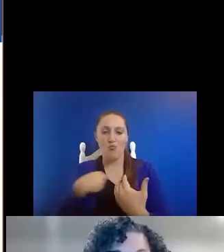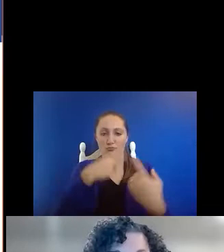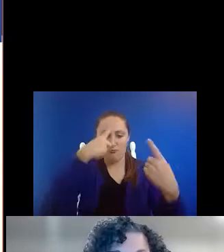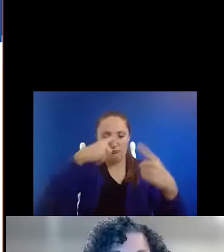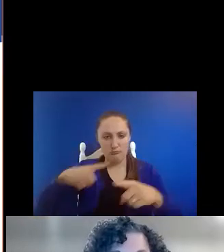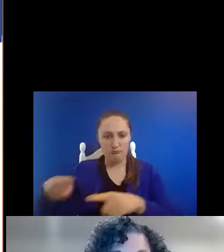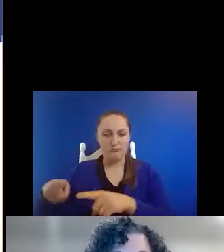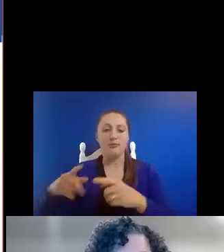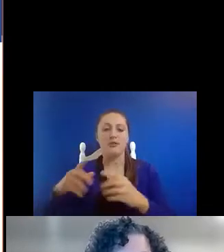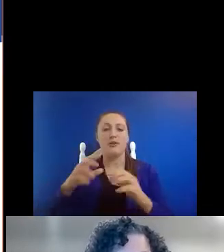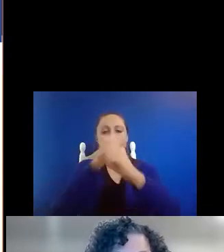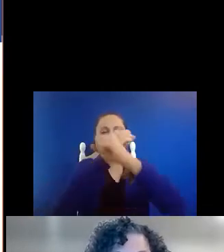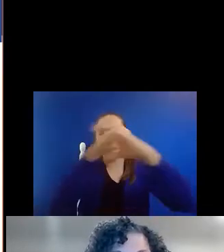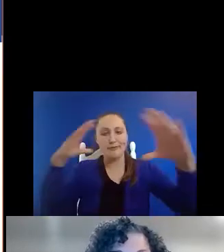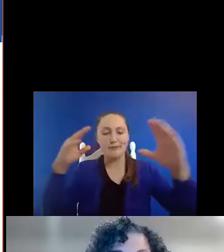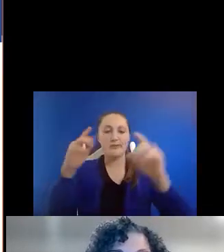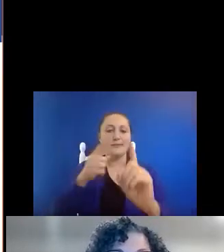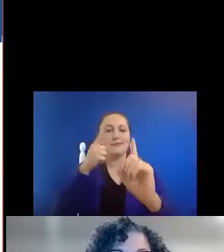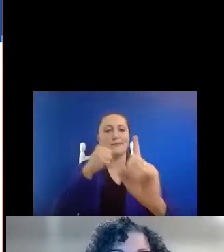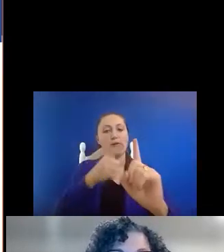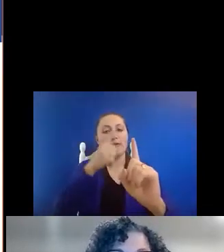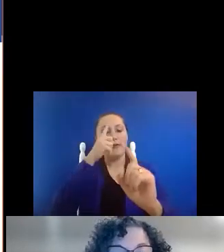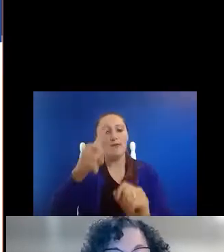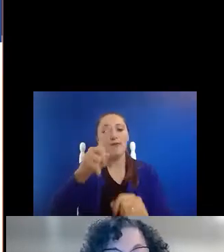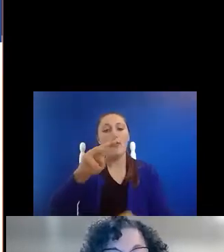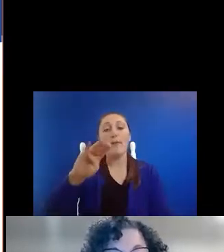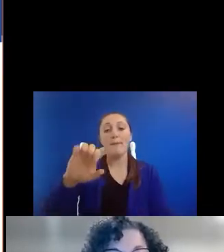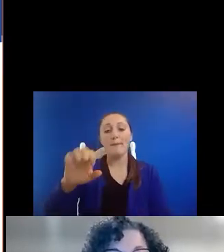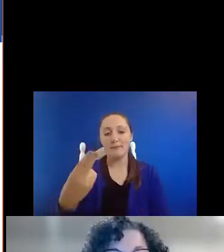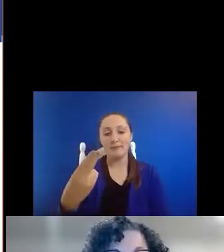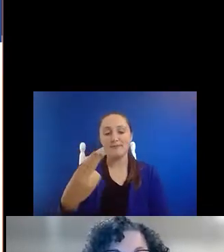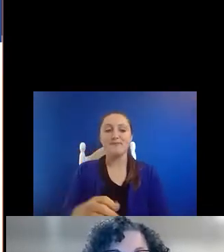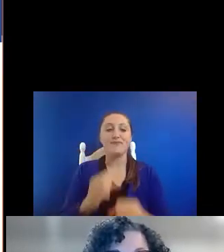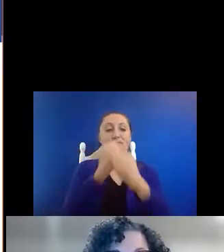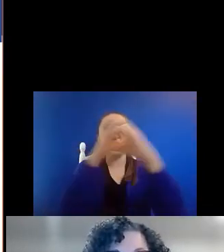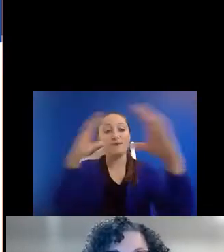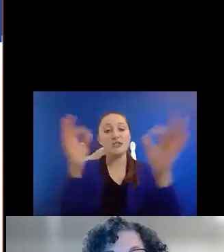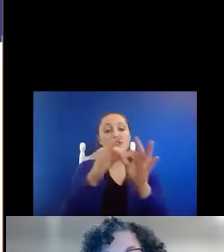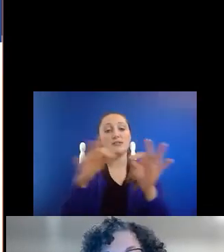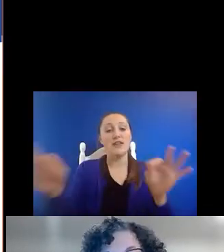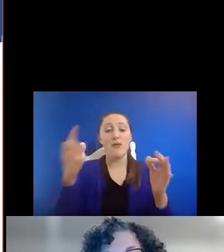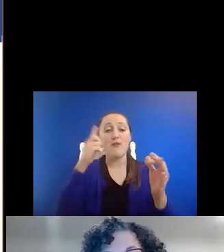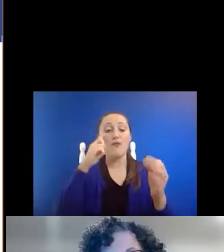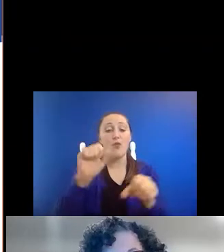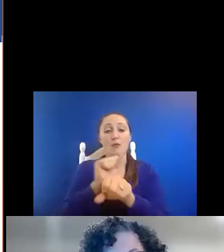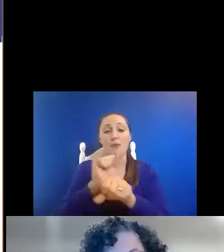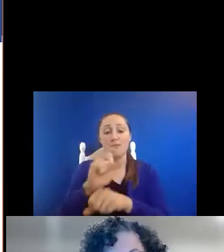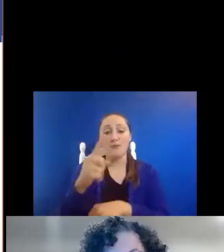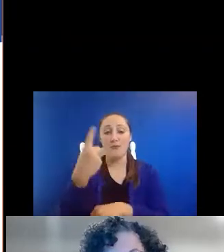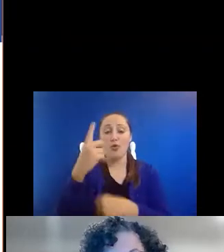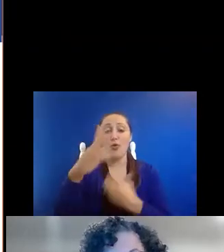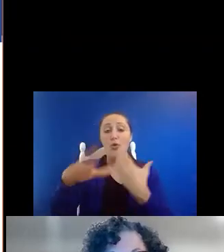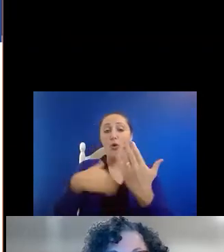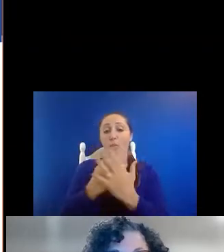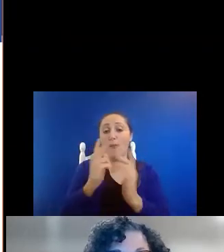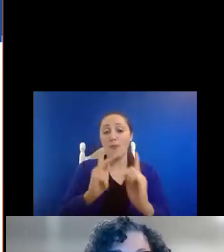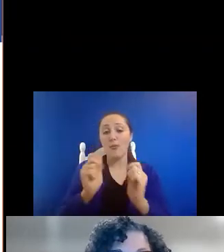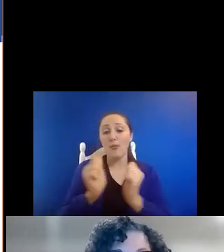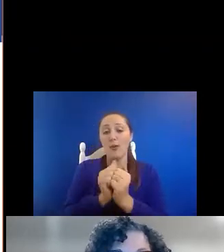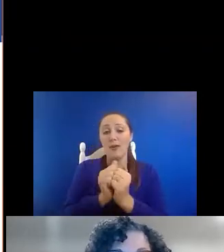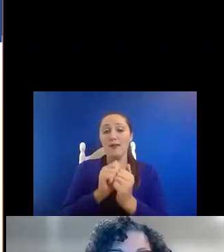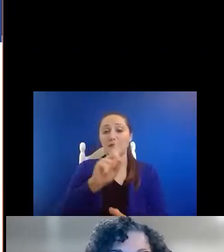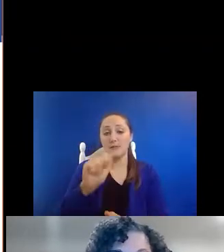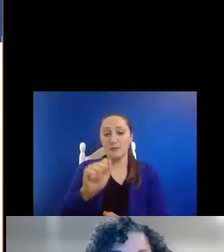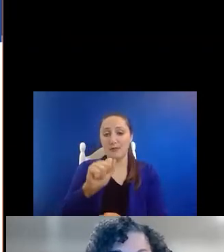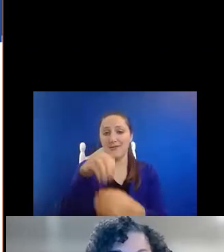employment first for Michigan. The vision statement for Employment First was that all persons with disabilities in Michigan would